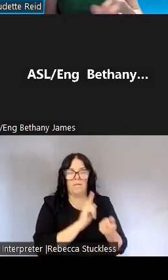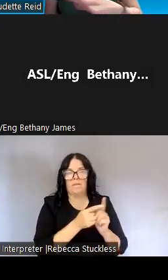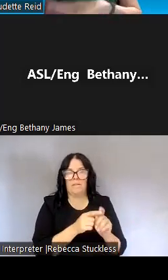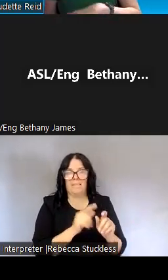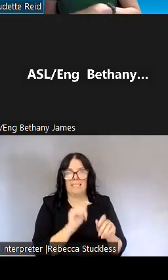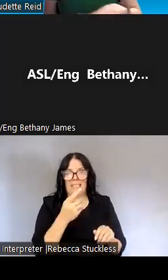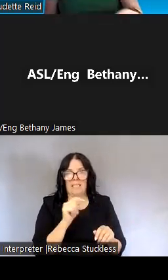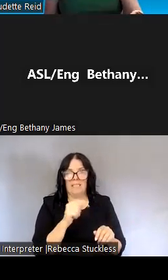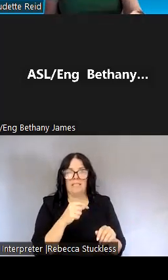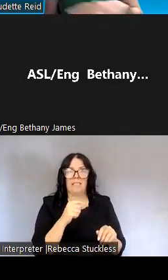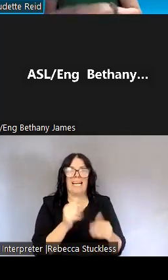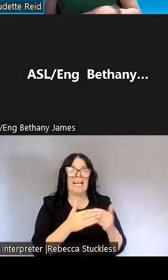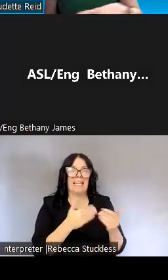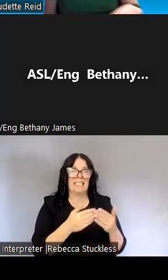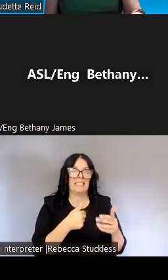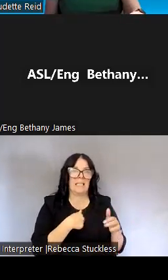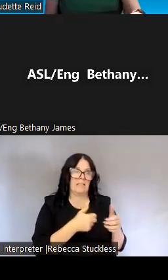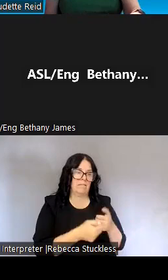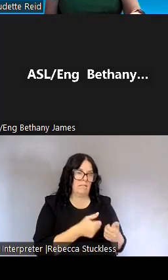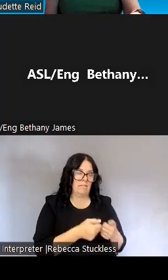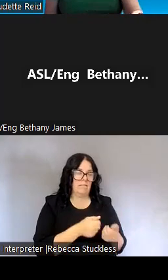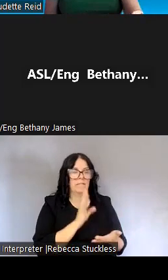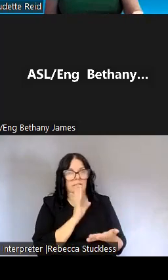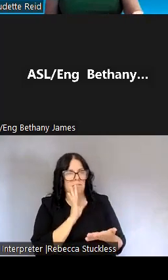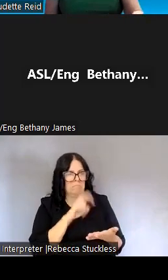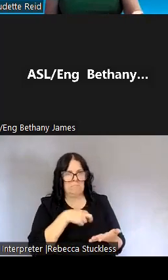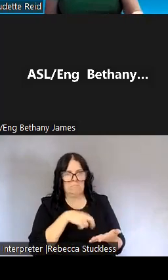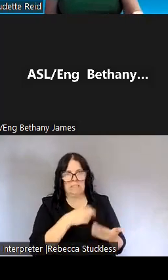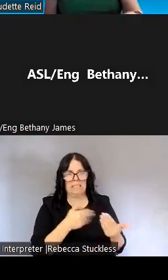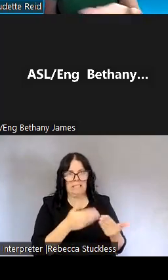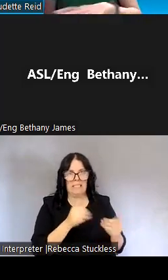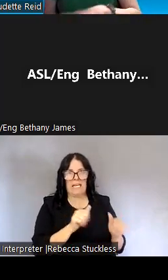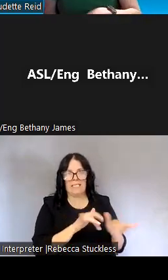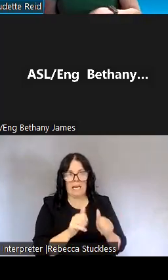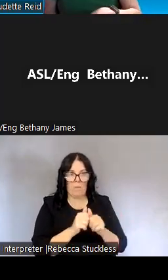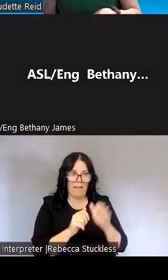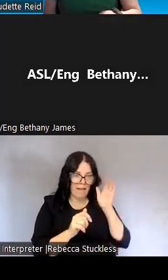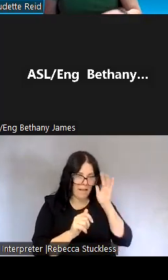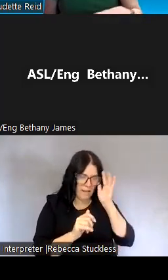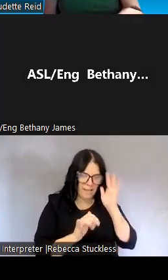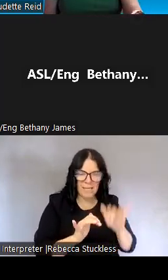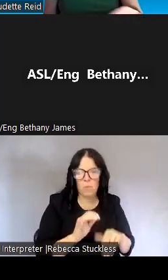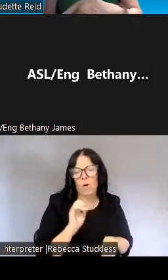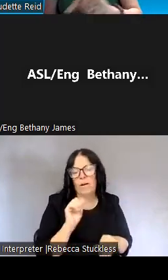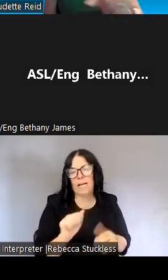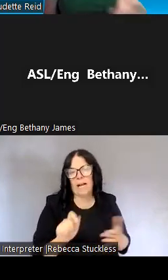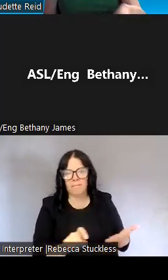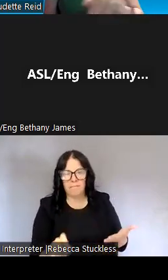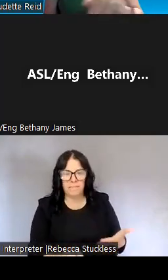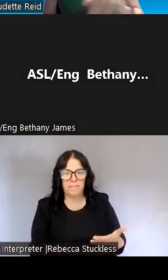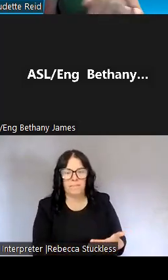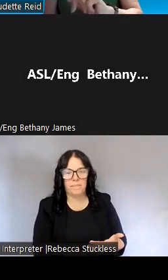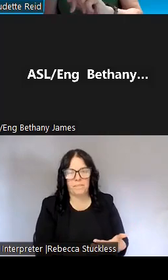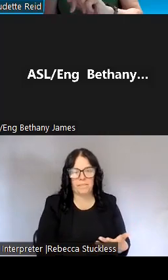move between voice and touch. Both of them still work. So you can type with your keyboard, move your cursor, and then